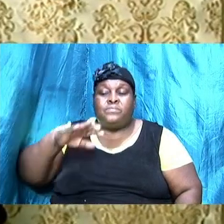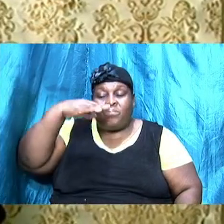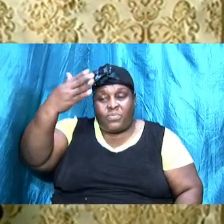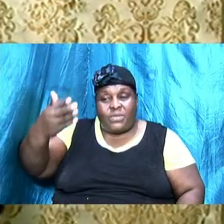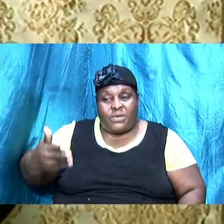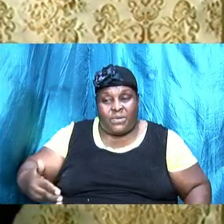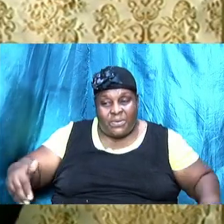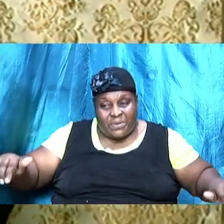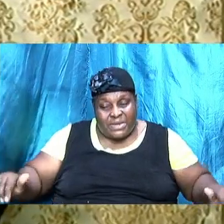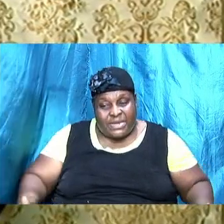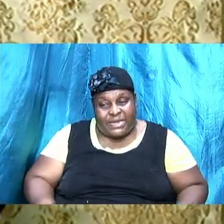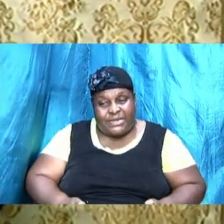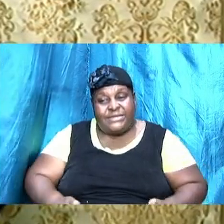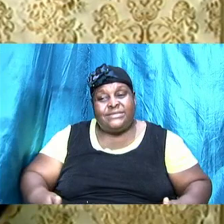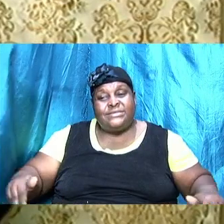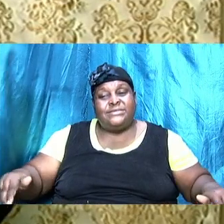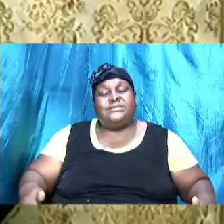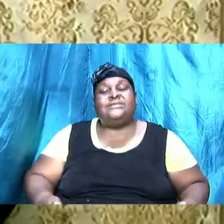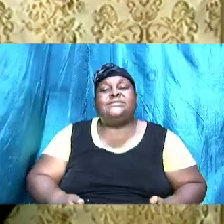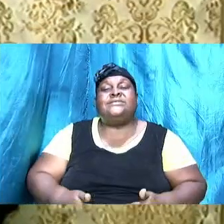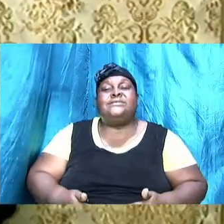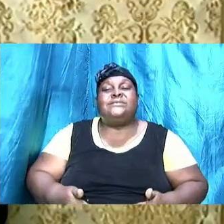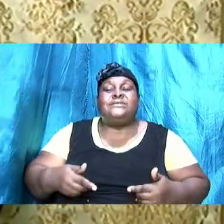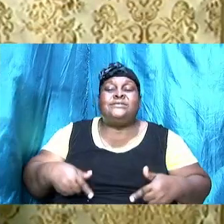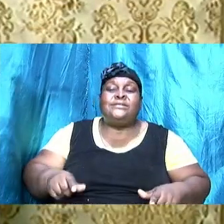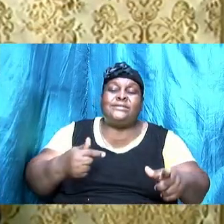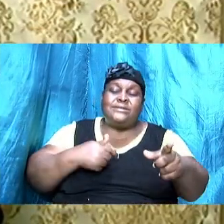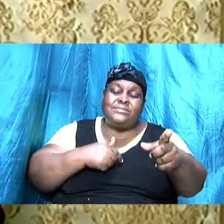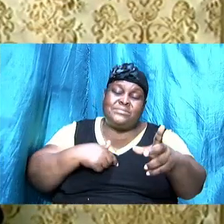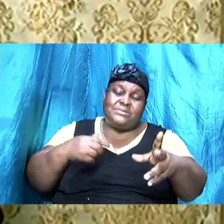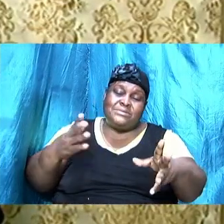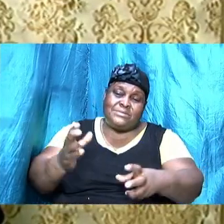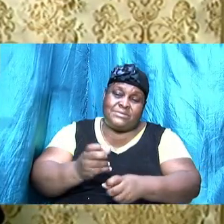Greetings, beloved. Let me take this